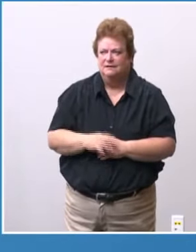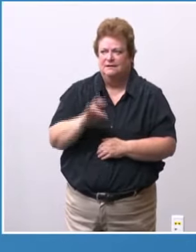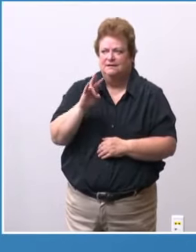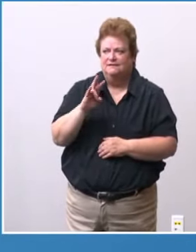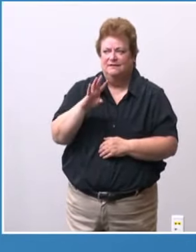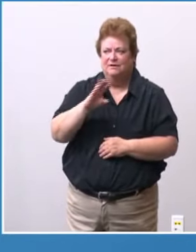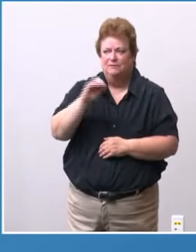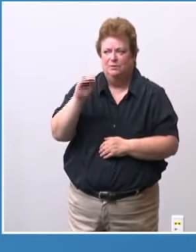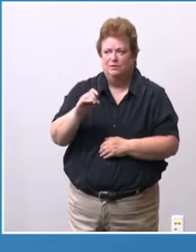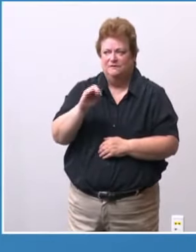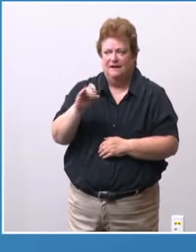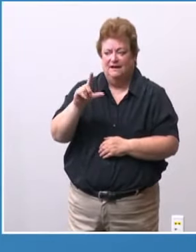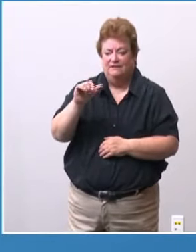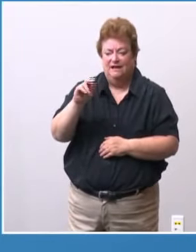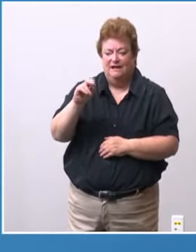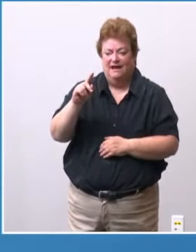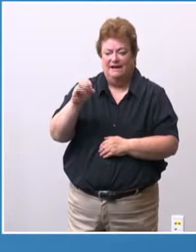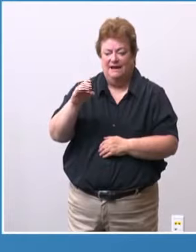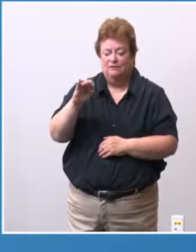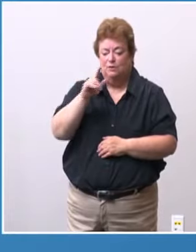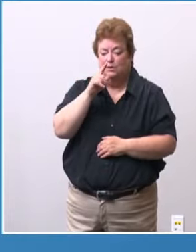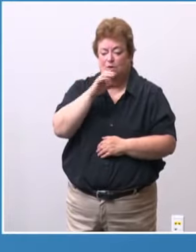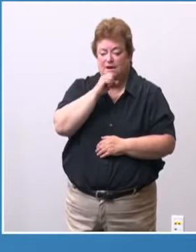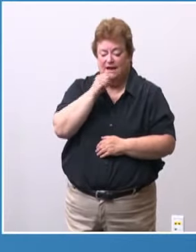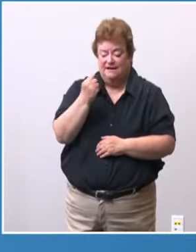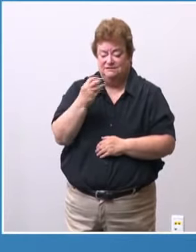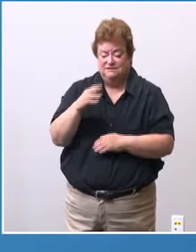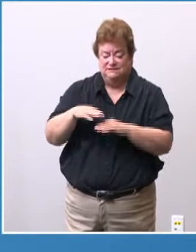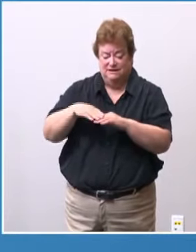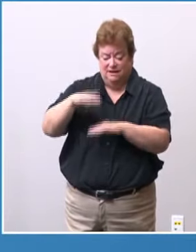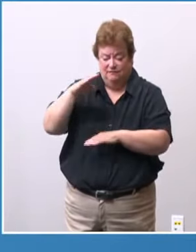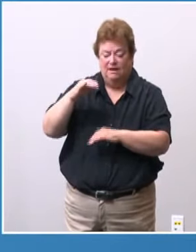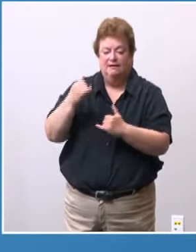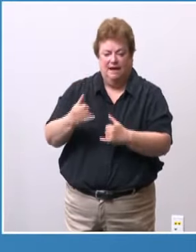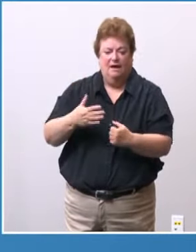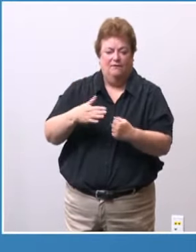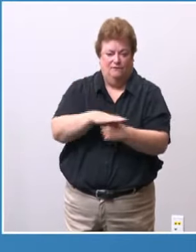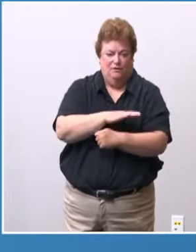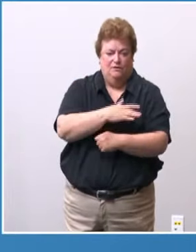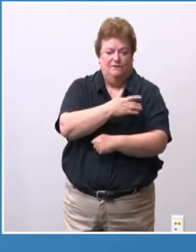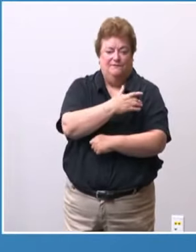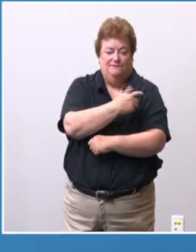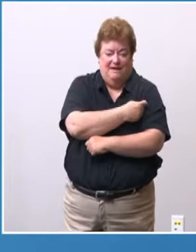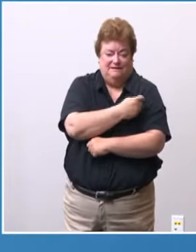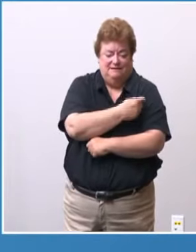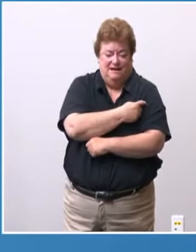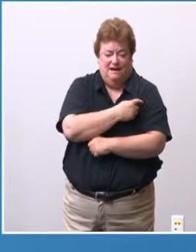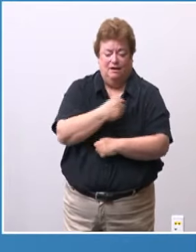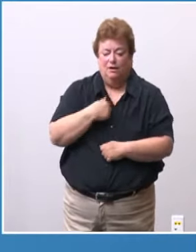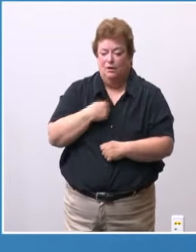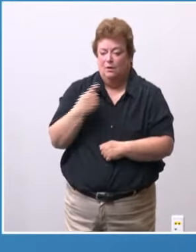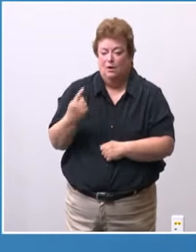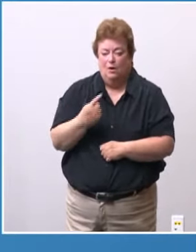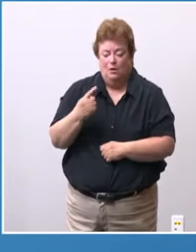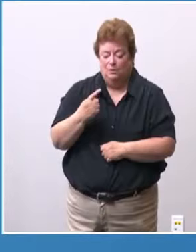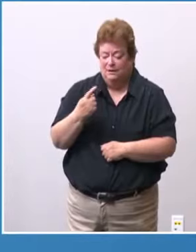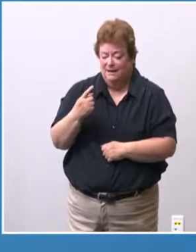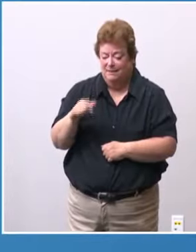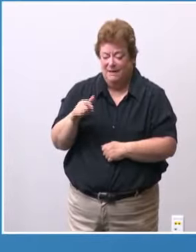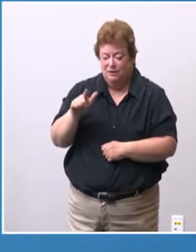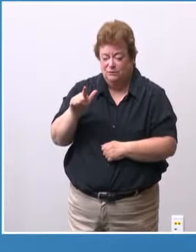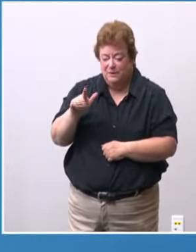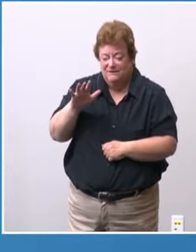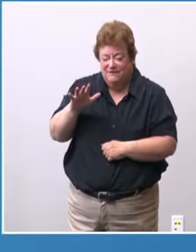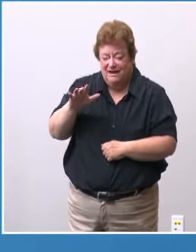74% of Lancaster County residents aged 16 and older are now fully vaccinated. We are only about 2,500 people